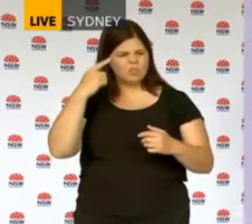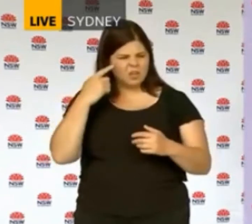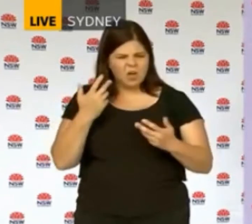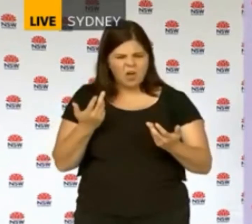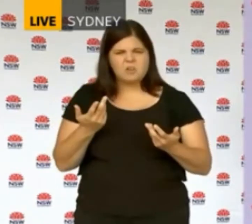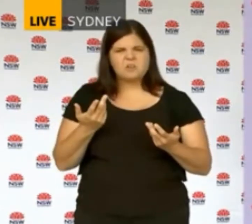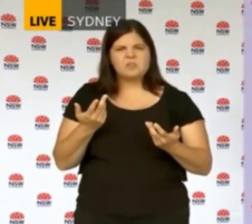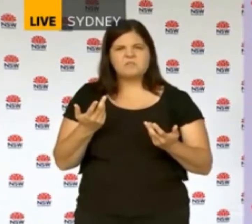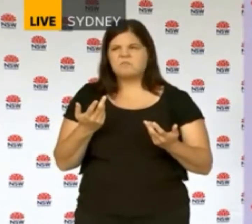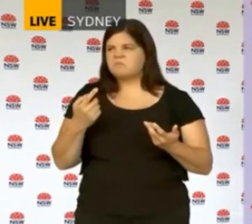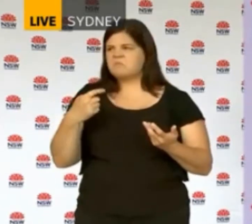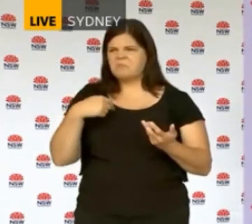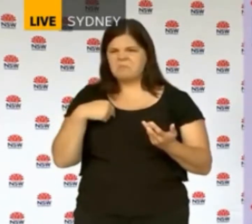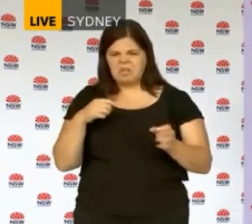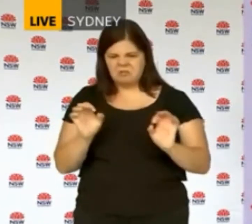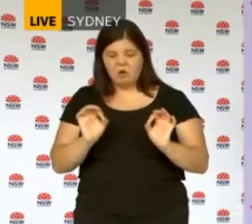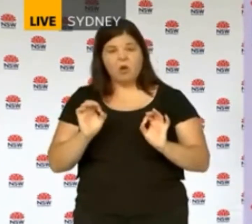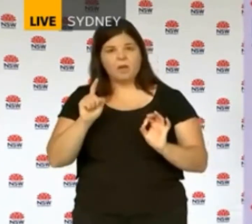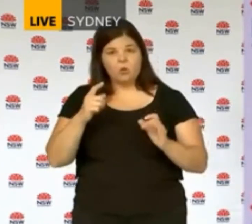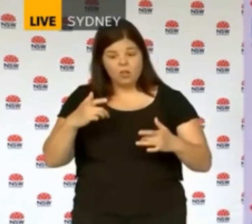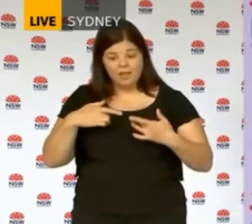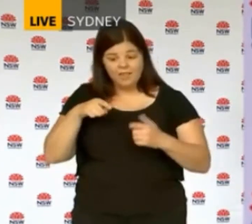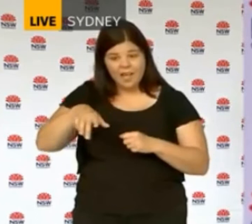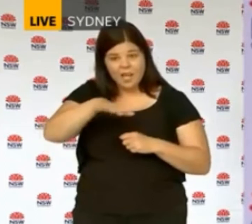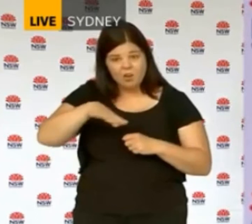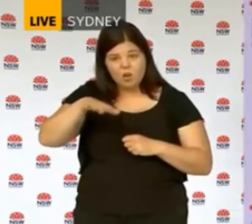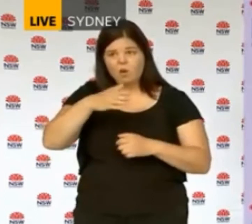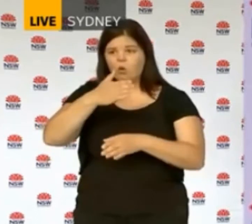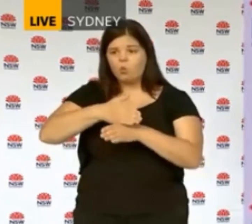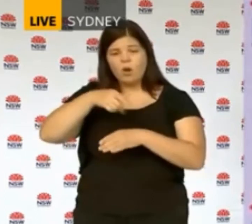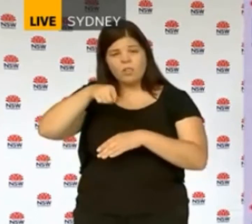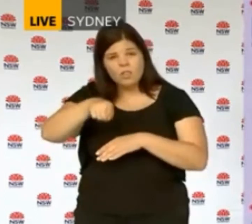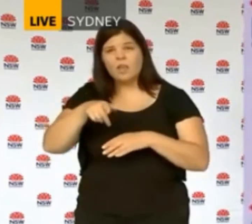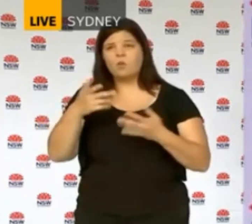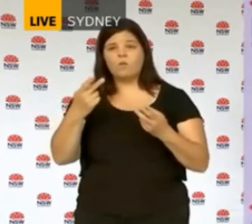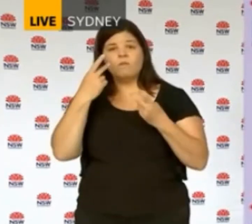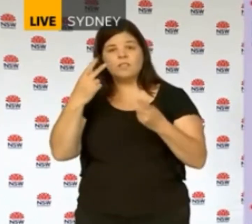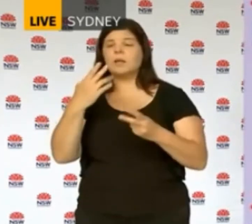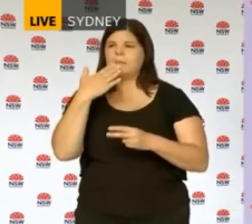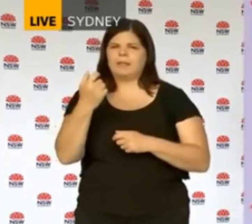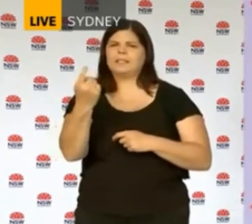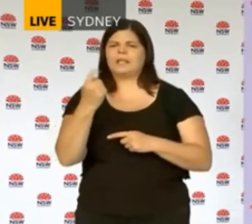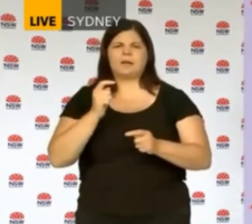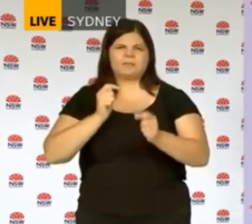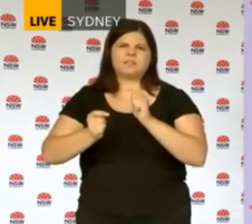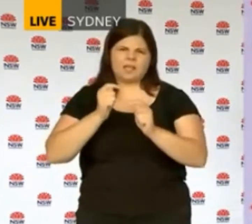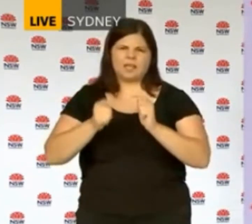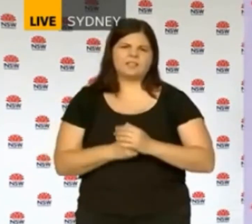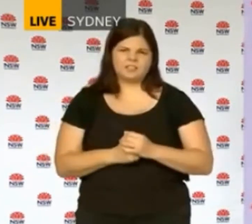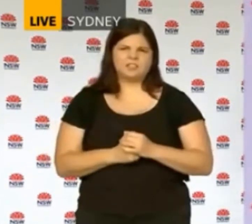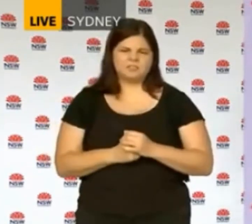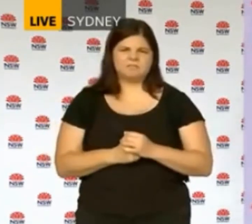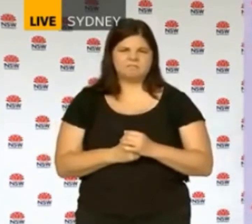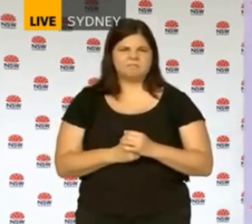area in the last week, or live in that area or work in those areas, please come forward and get